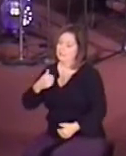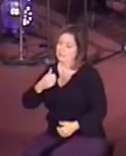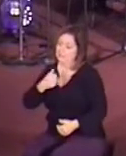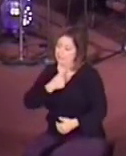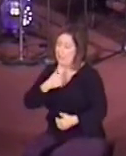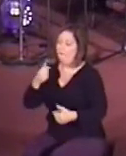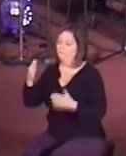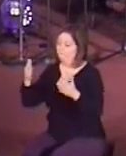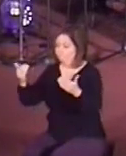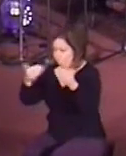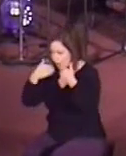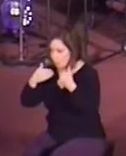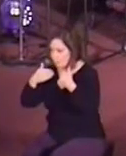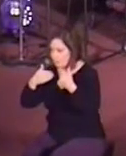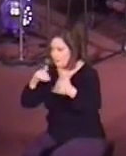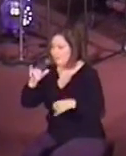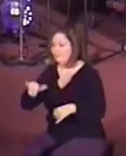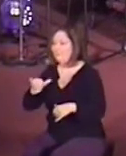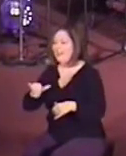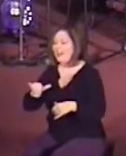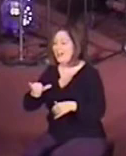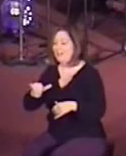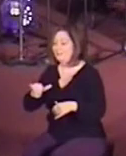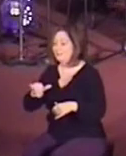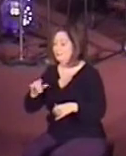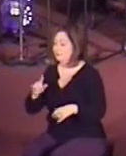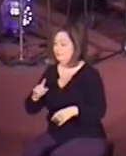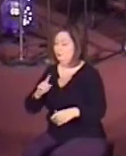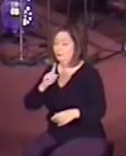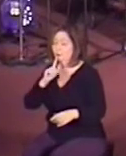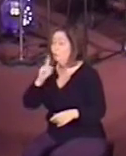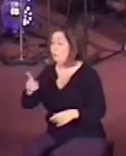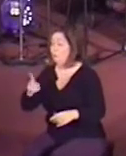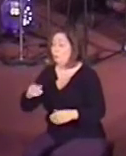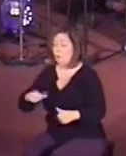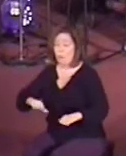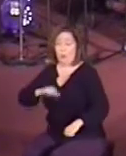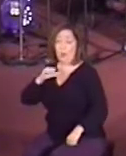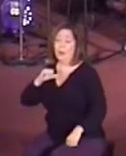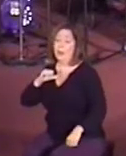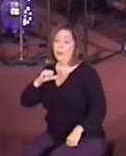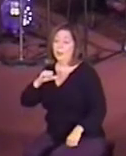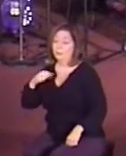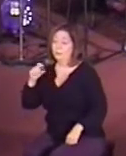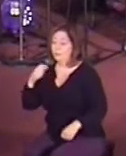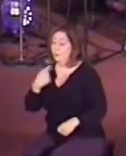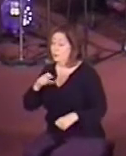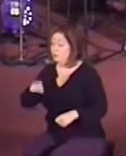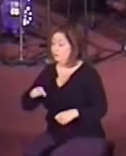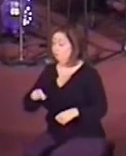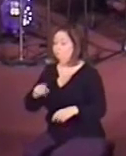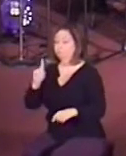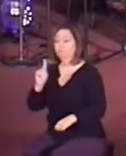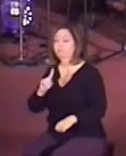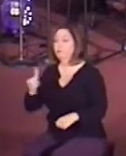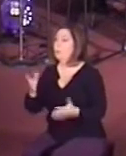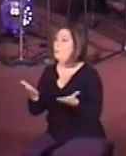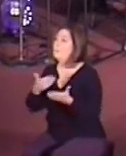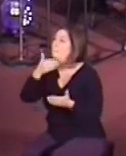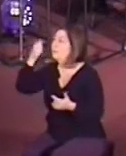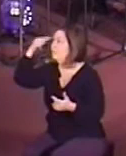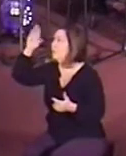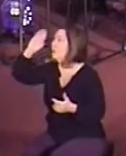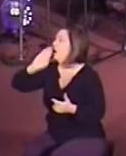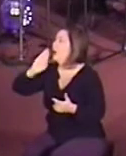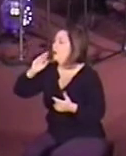herself, that is a class action case of pride. We should be walking through life thinking, what is best for God?